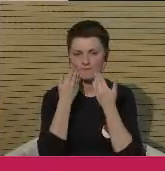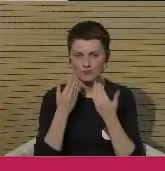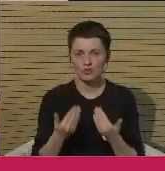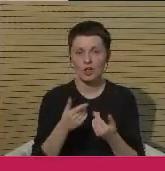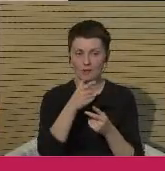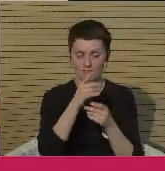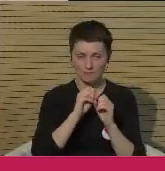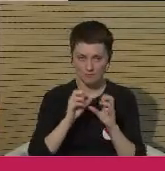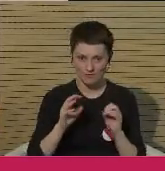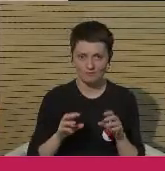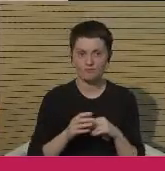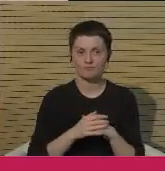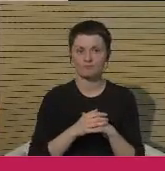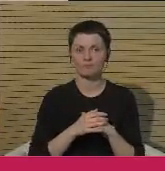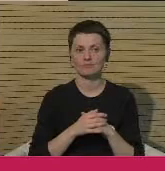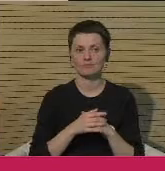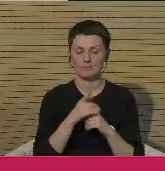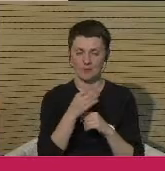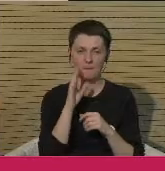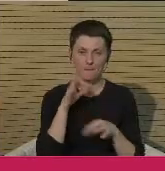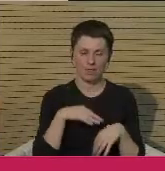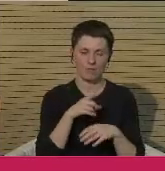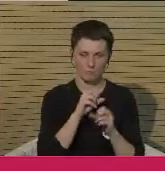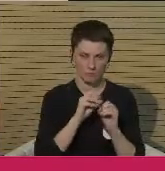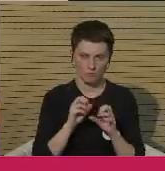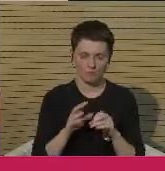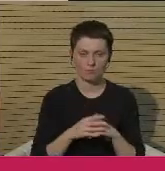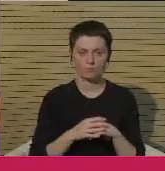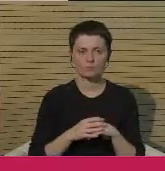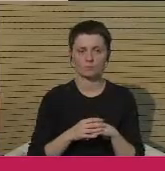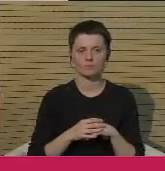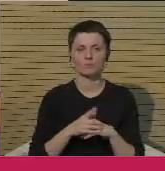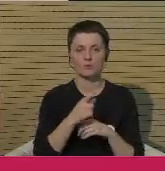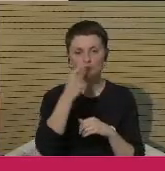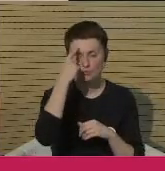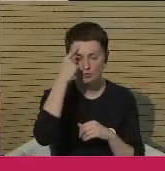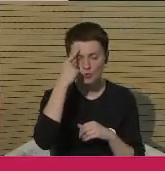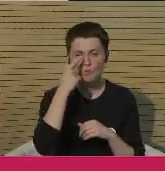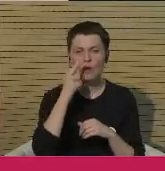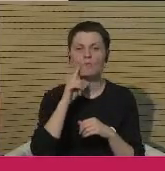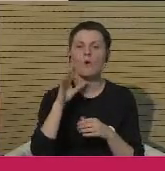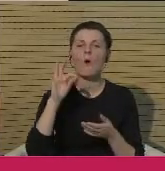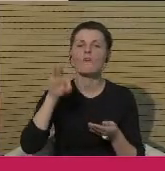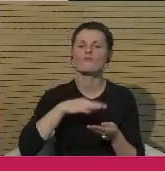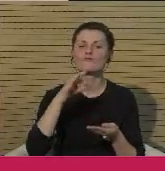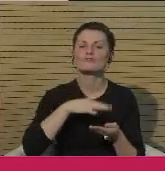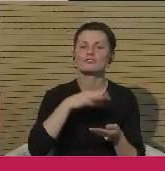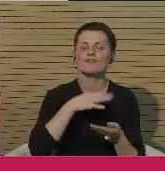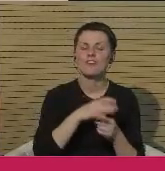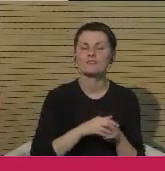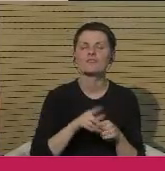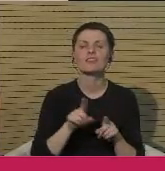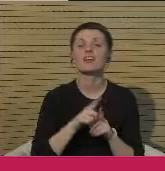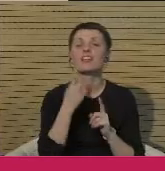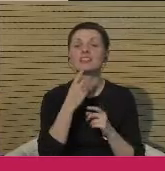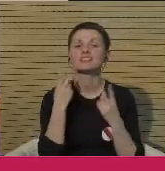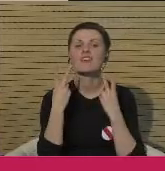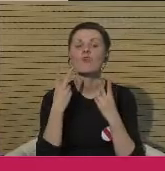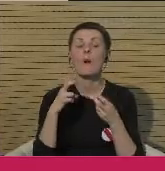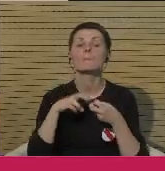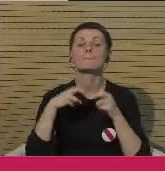And I'm very very thankful to Professor Łaszkiewicz that she remembered